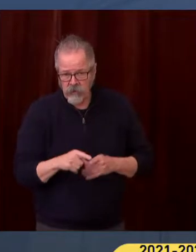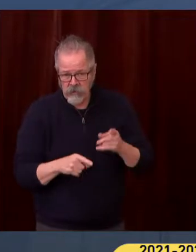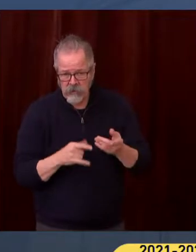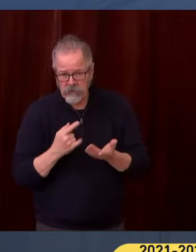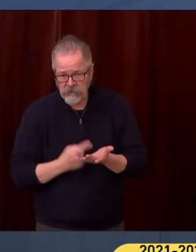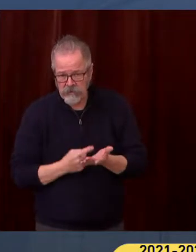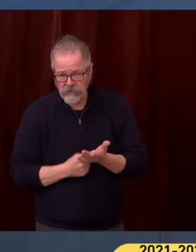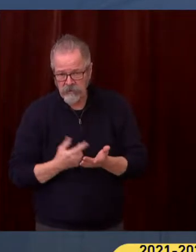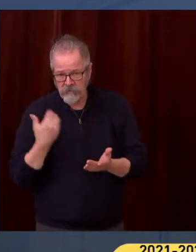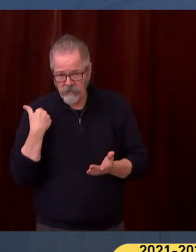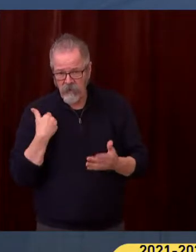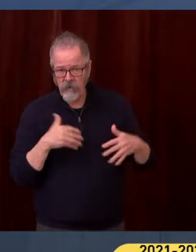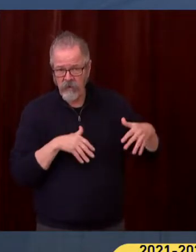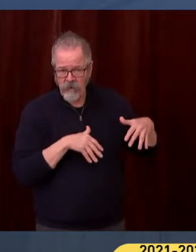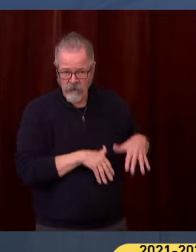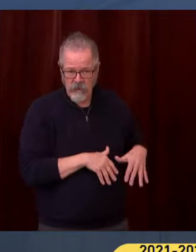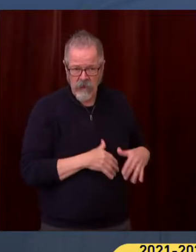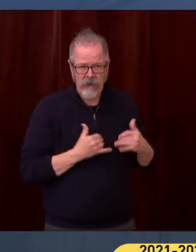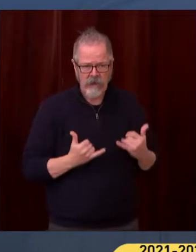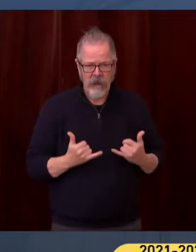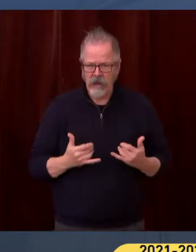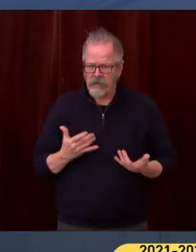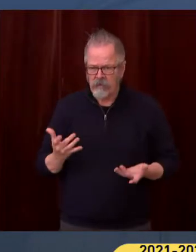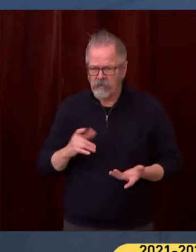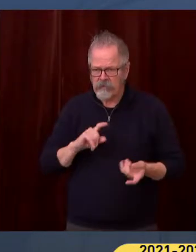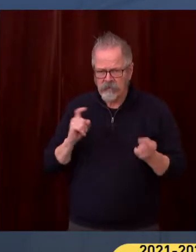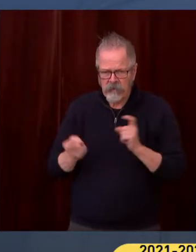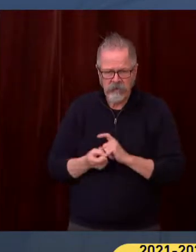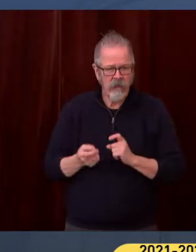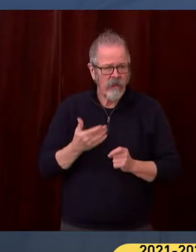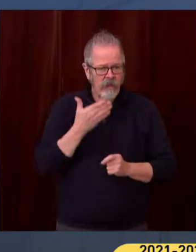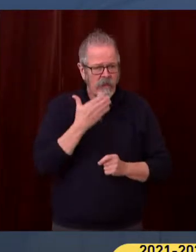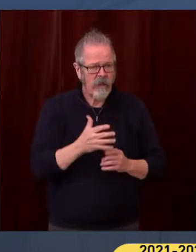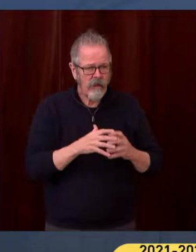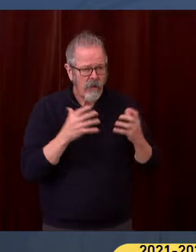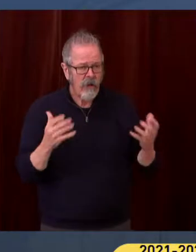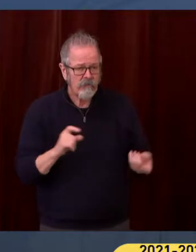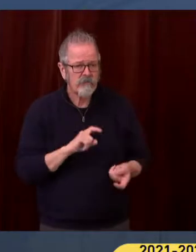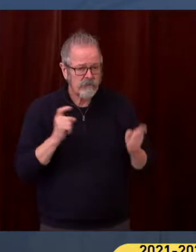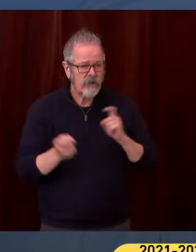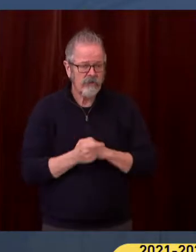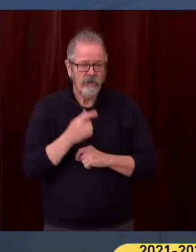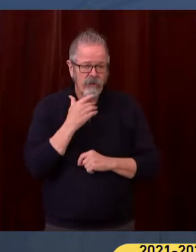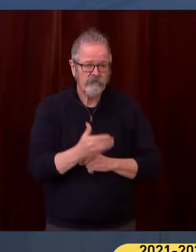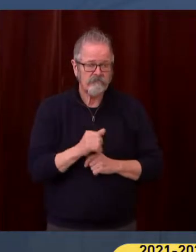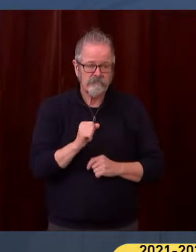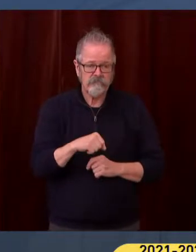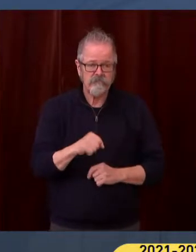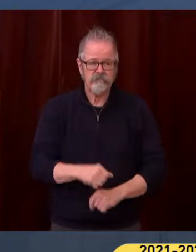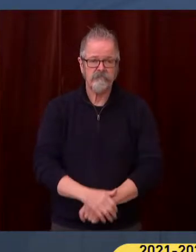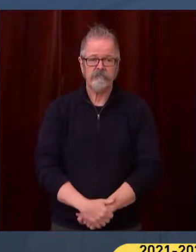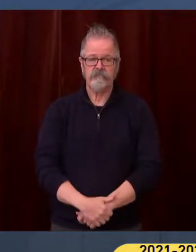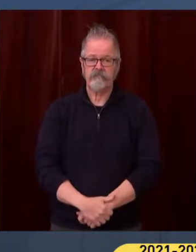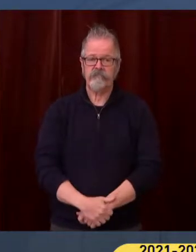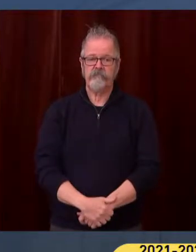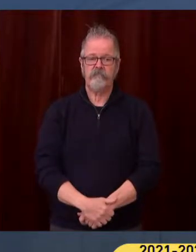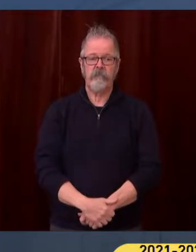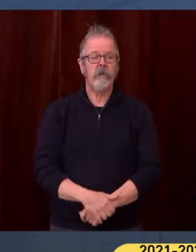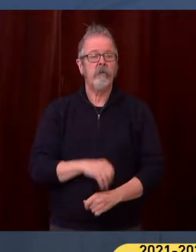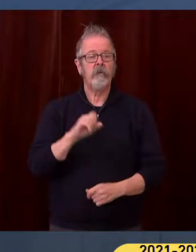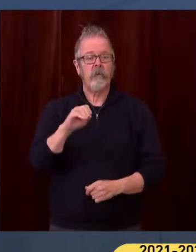all of our colleagues who ran for reelection talked about climate change, not as a department down the hall, but as something